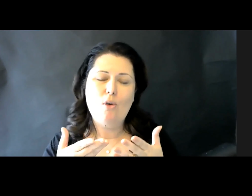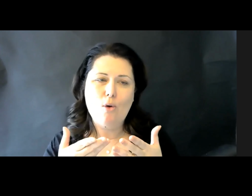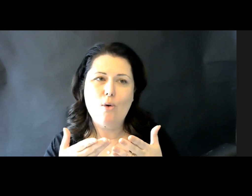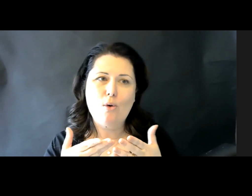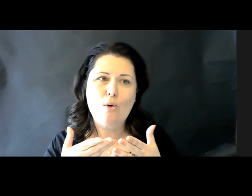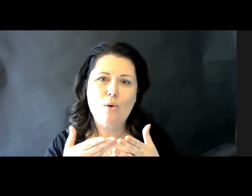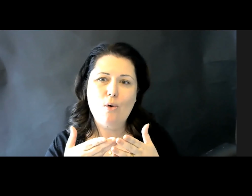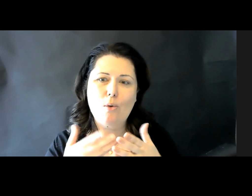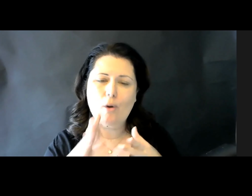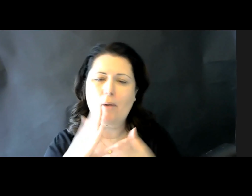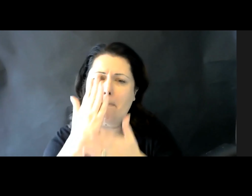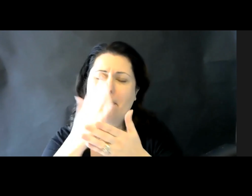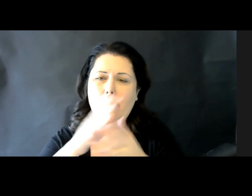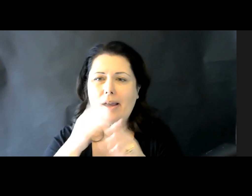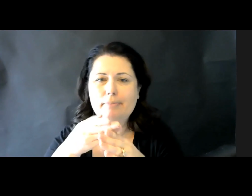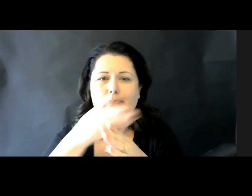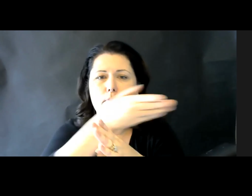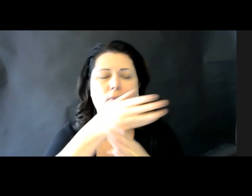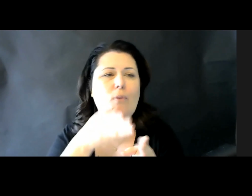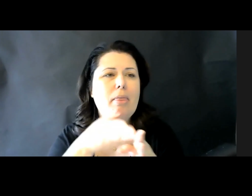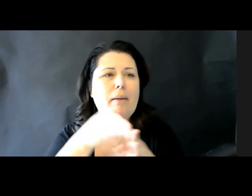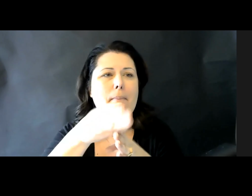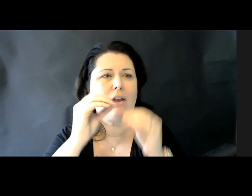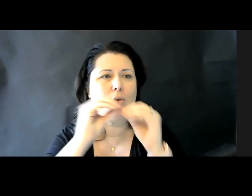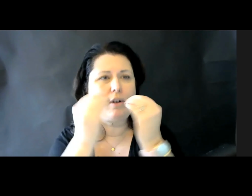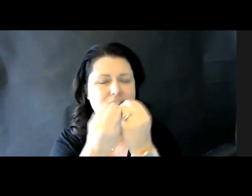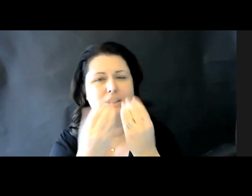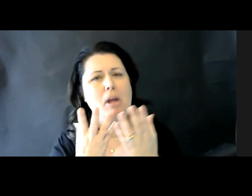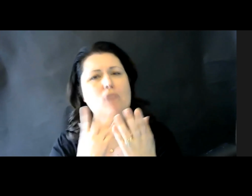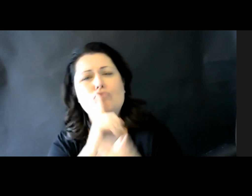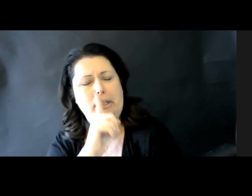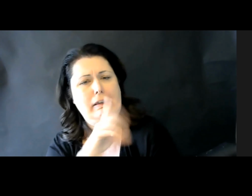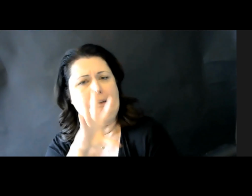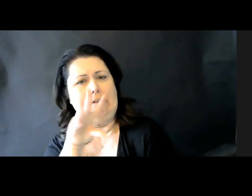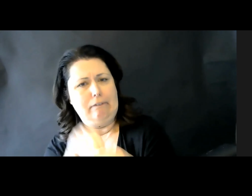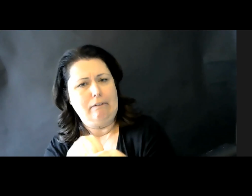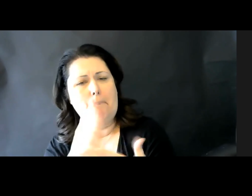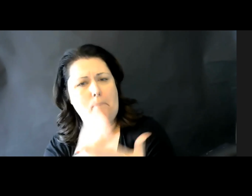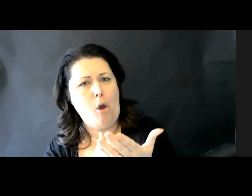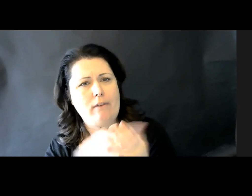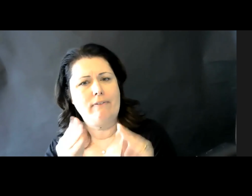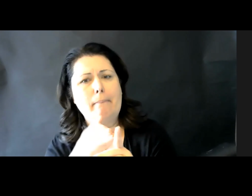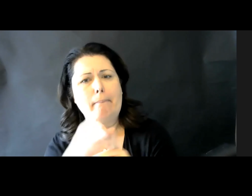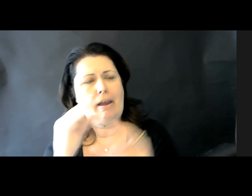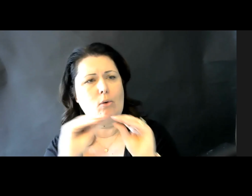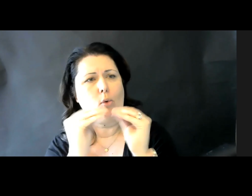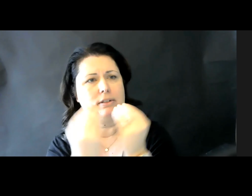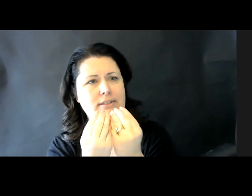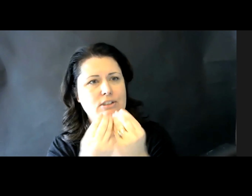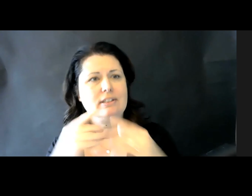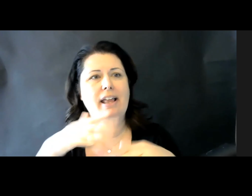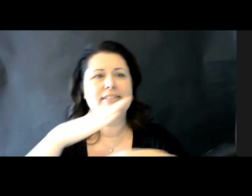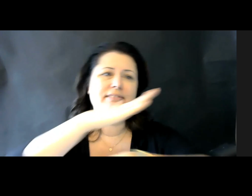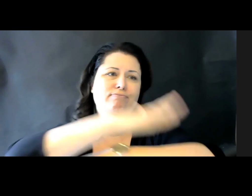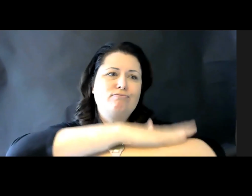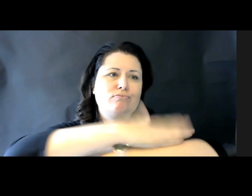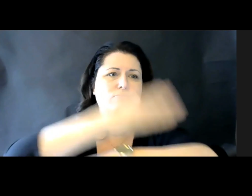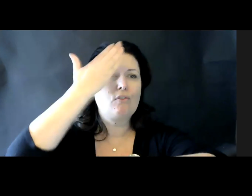main organization. We're still very much a part of it. So this is our reception area